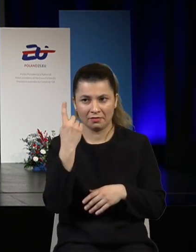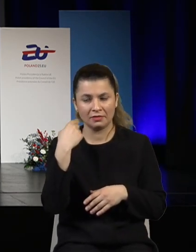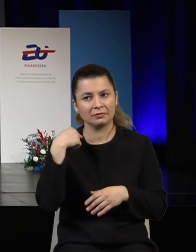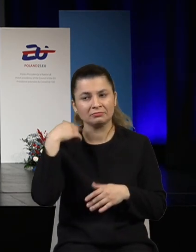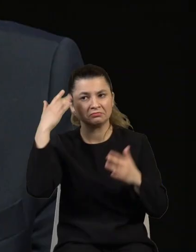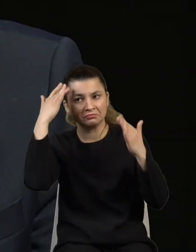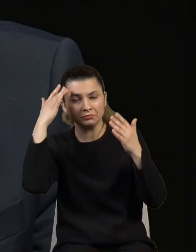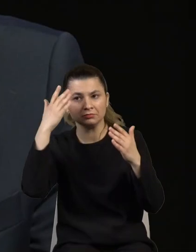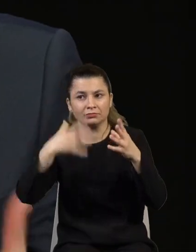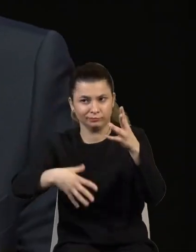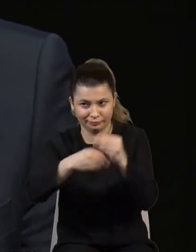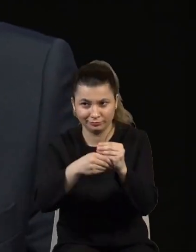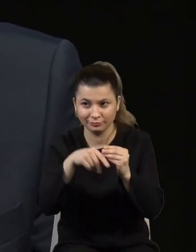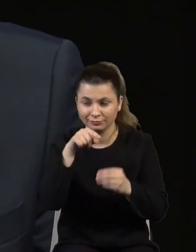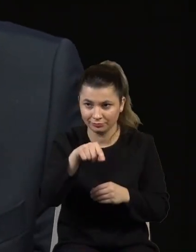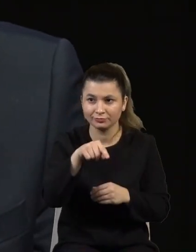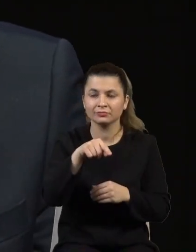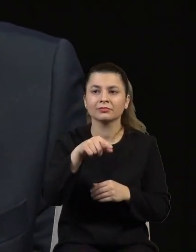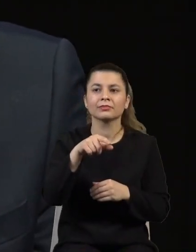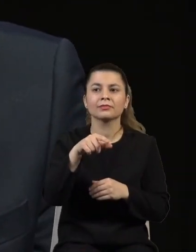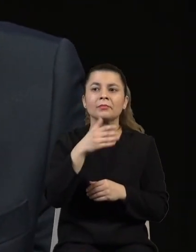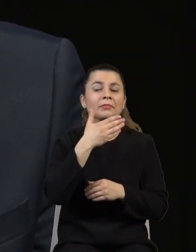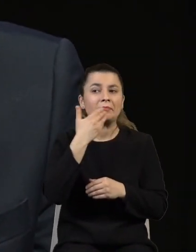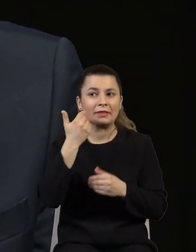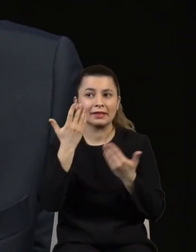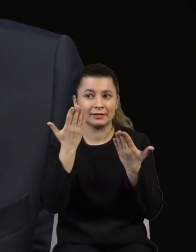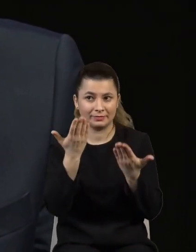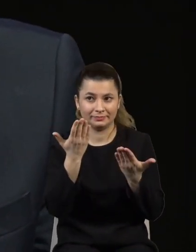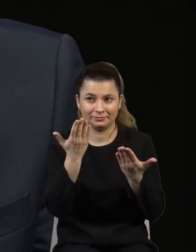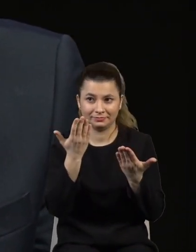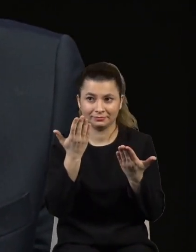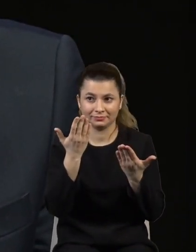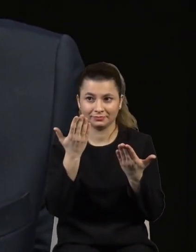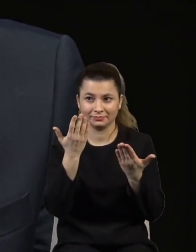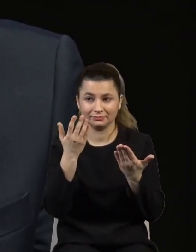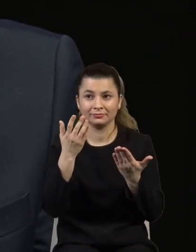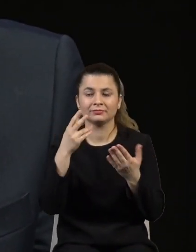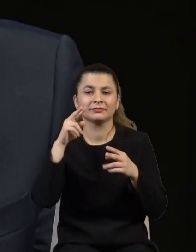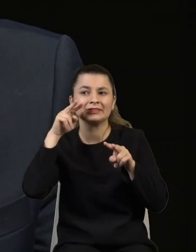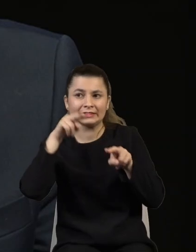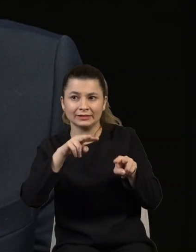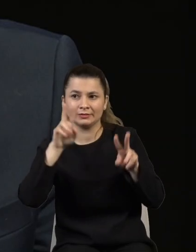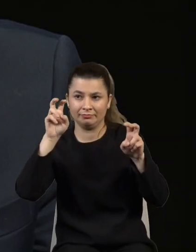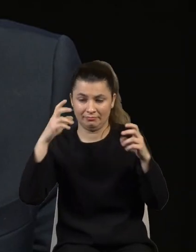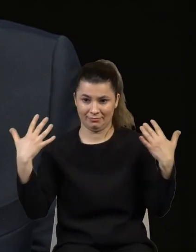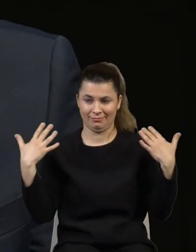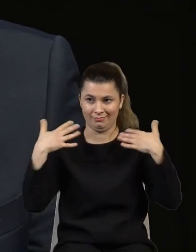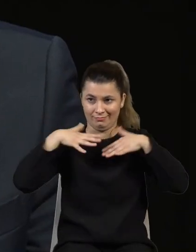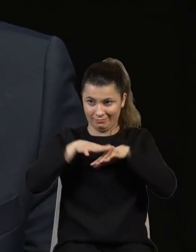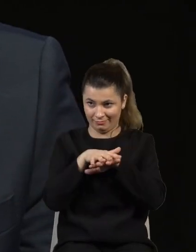integrated approach. Reinvent this word, integrated. in terms of integration